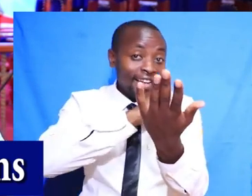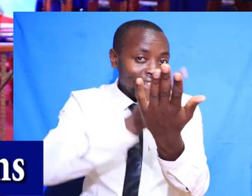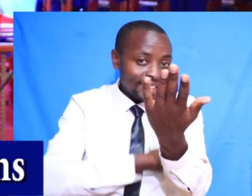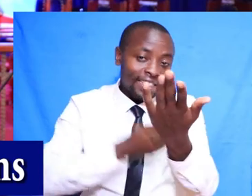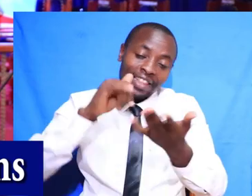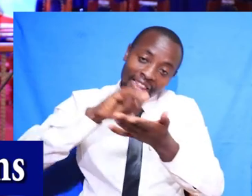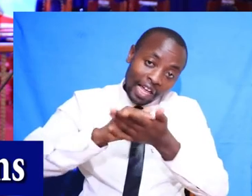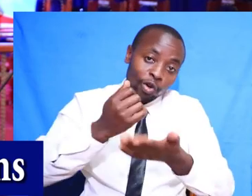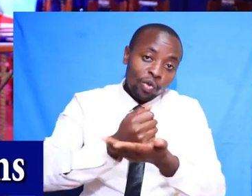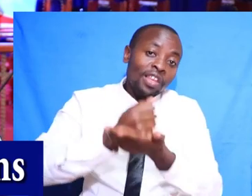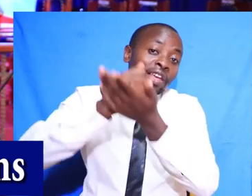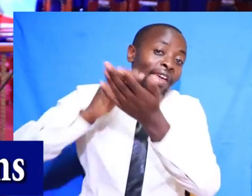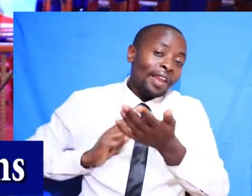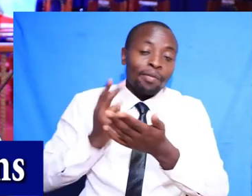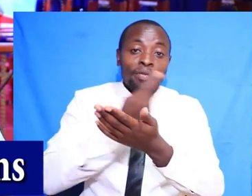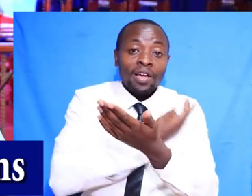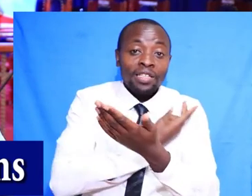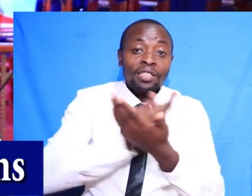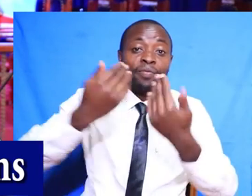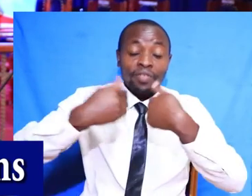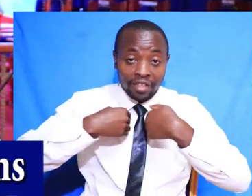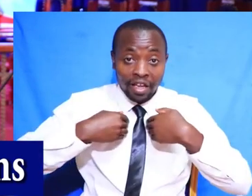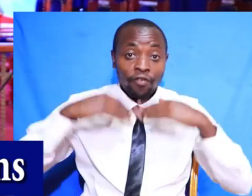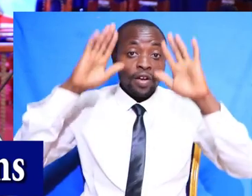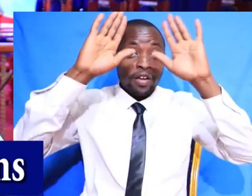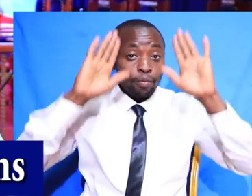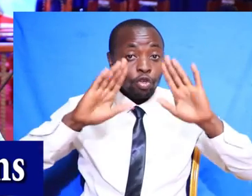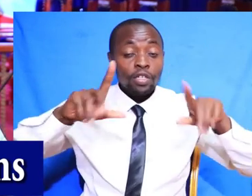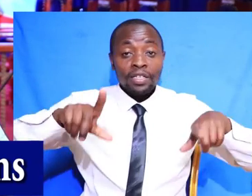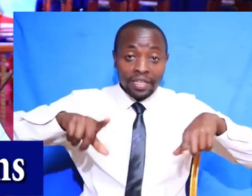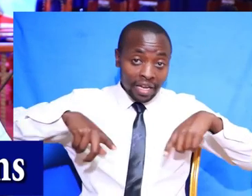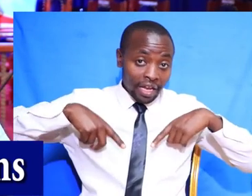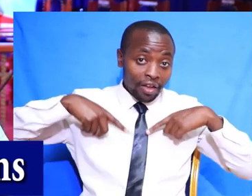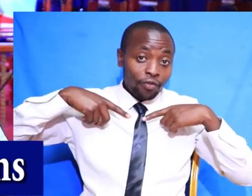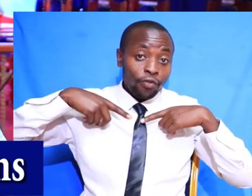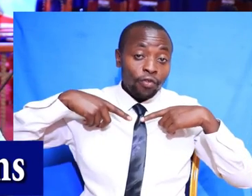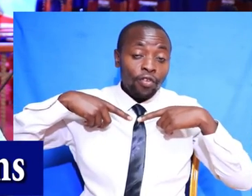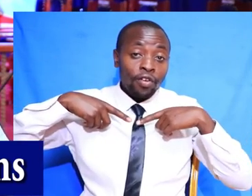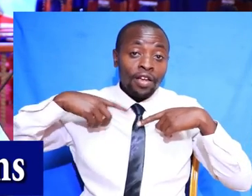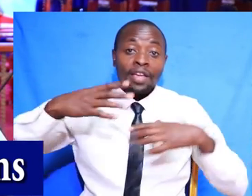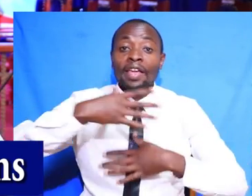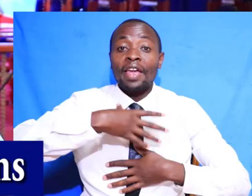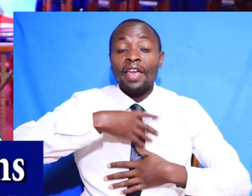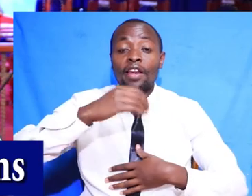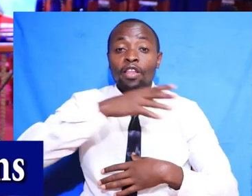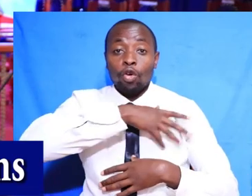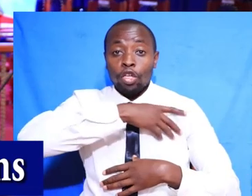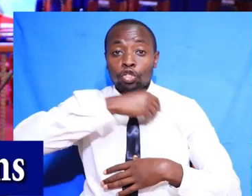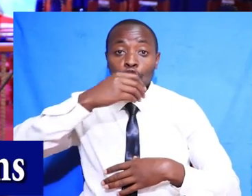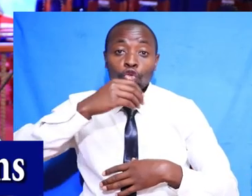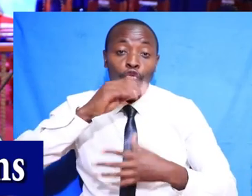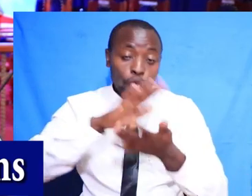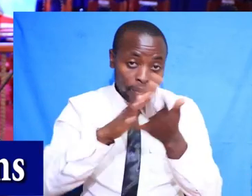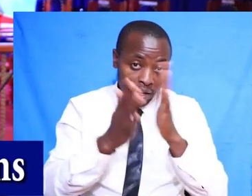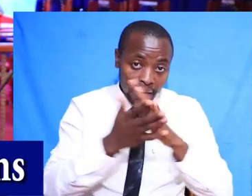that will help us live a worthy life and our souls to be